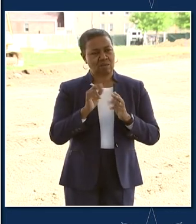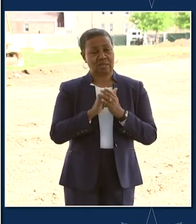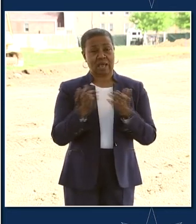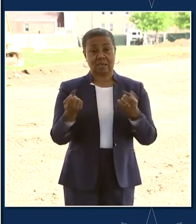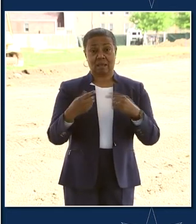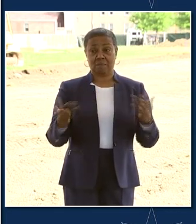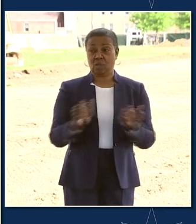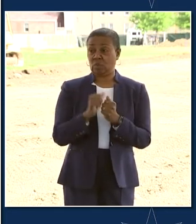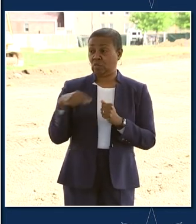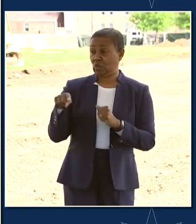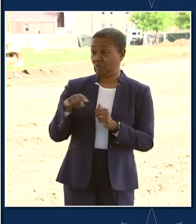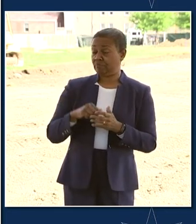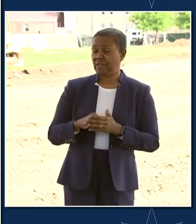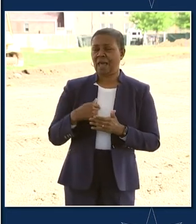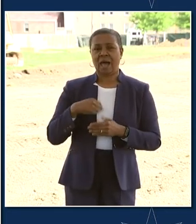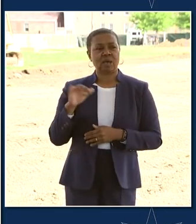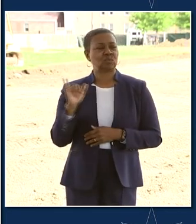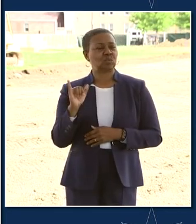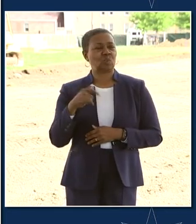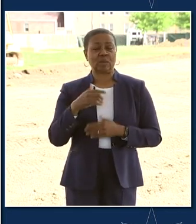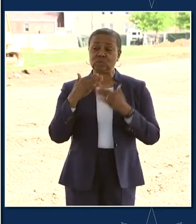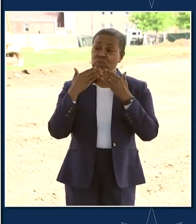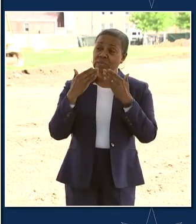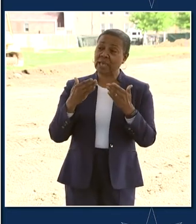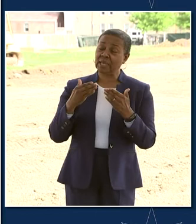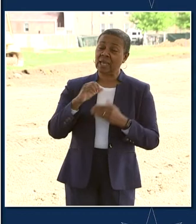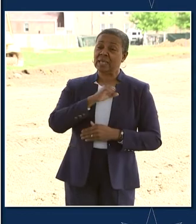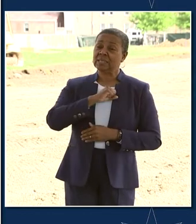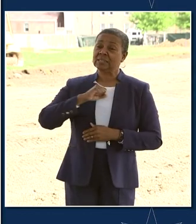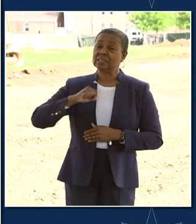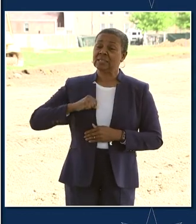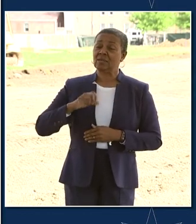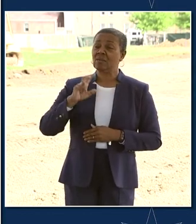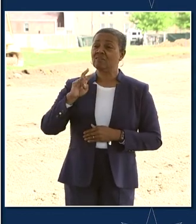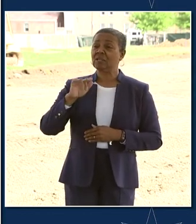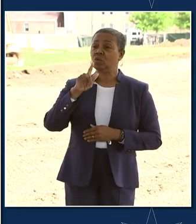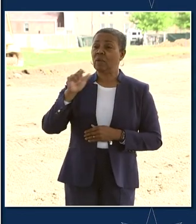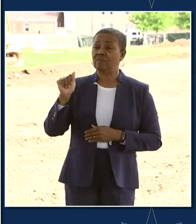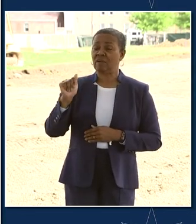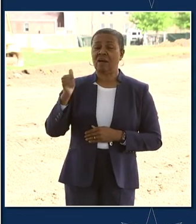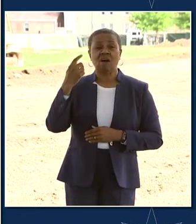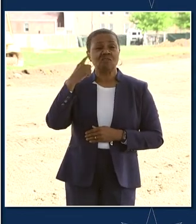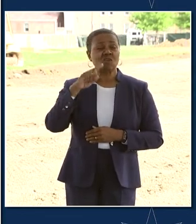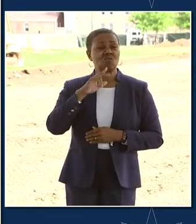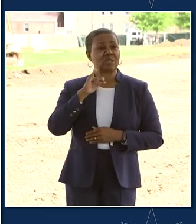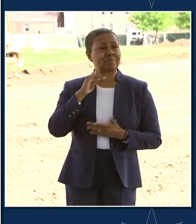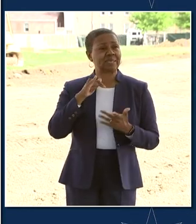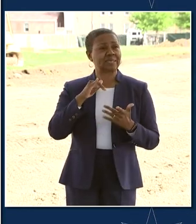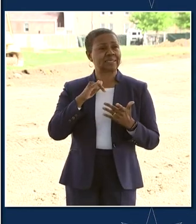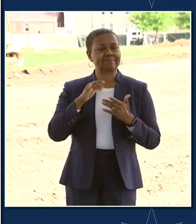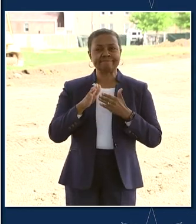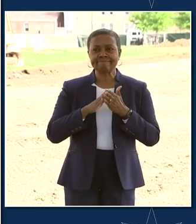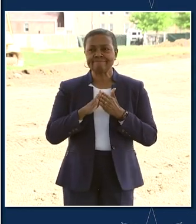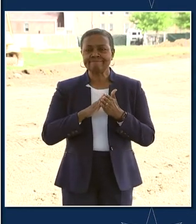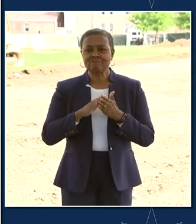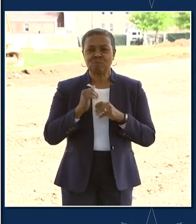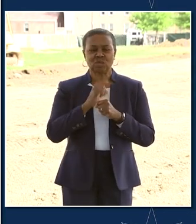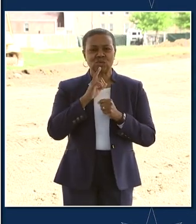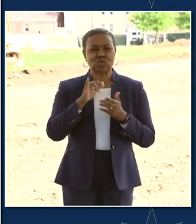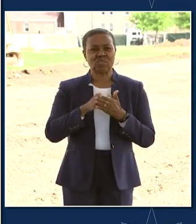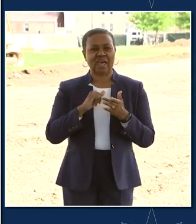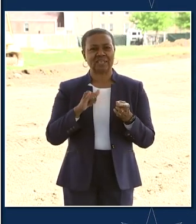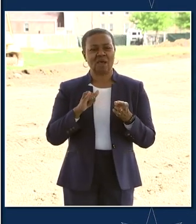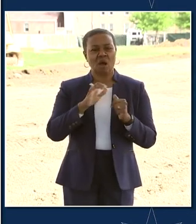here with you. I too want to thank Senator Villanueva for really being a catalyst for making sure